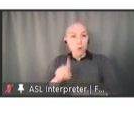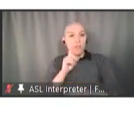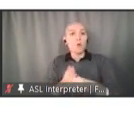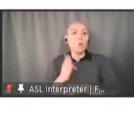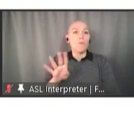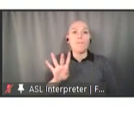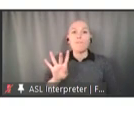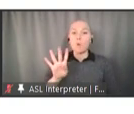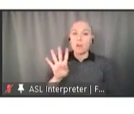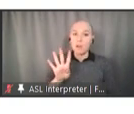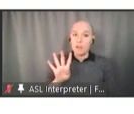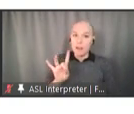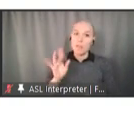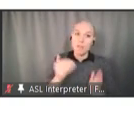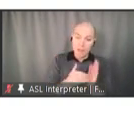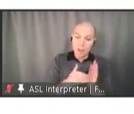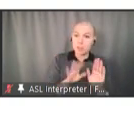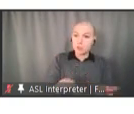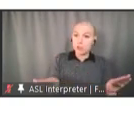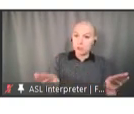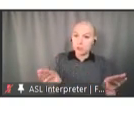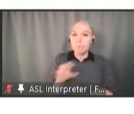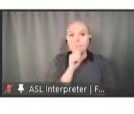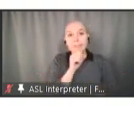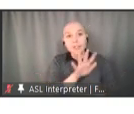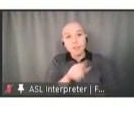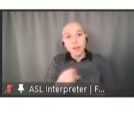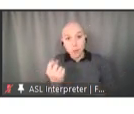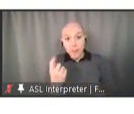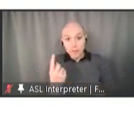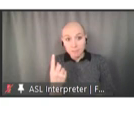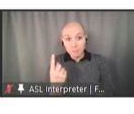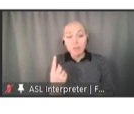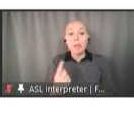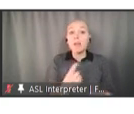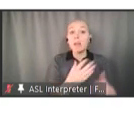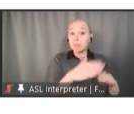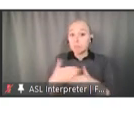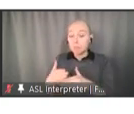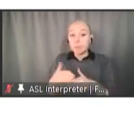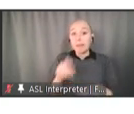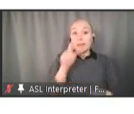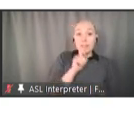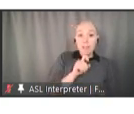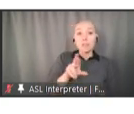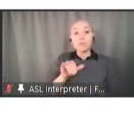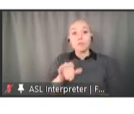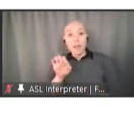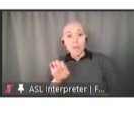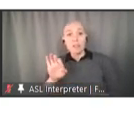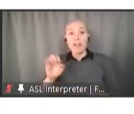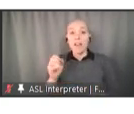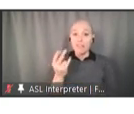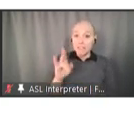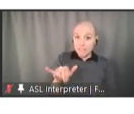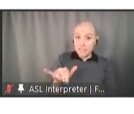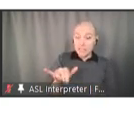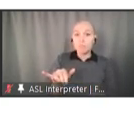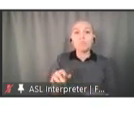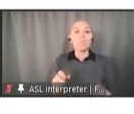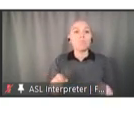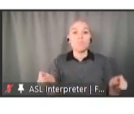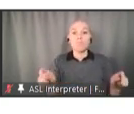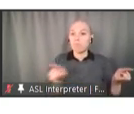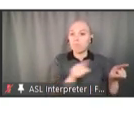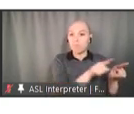years. The distribution by sex, race, and ethnicity is consistent with other age groups. Reactions were generally mild